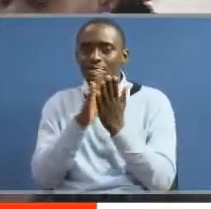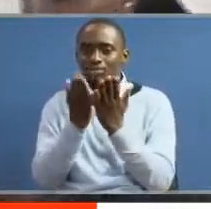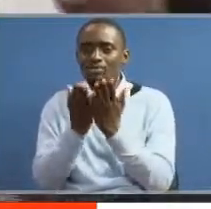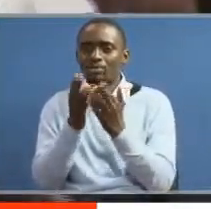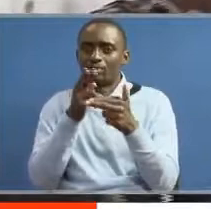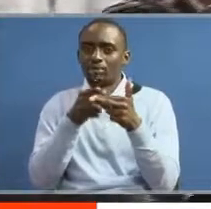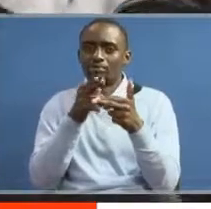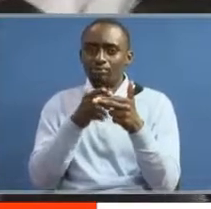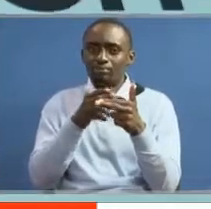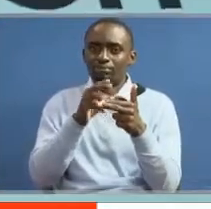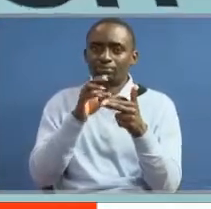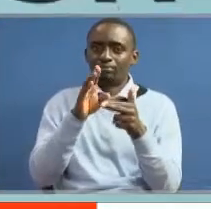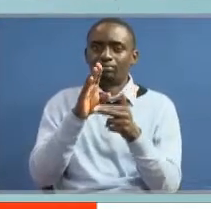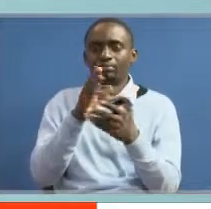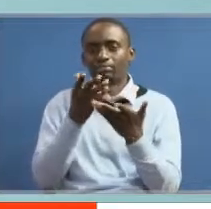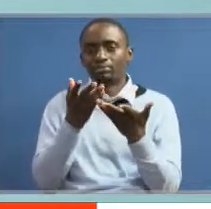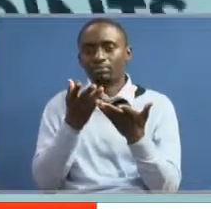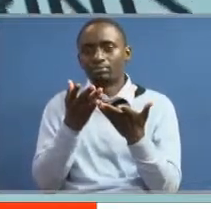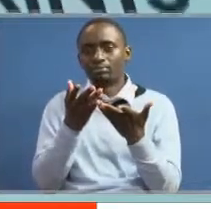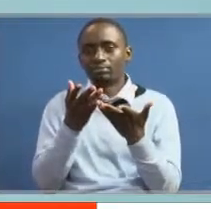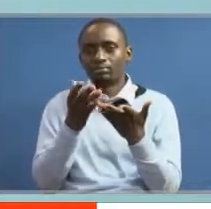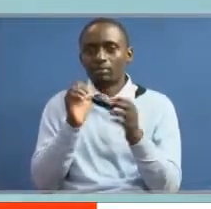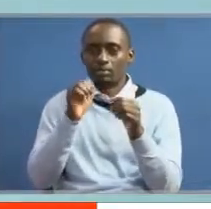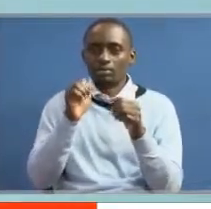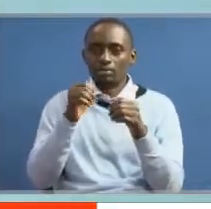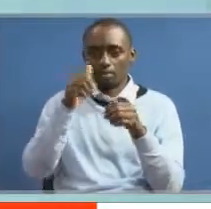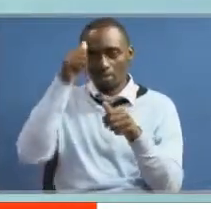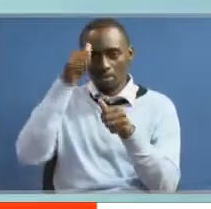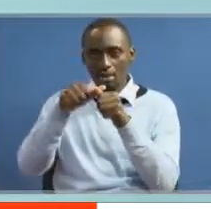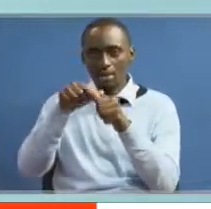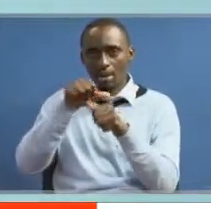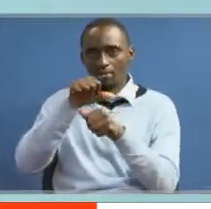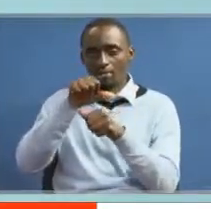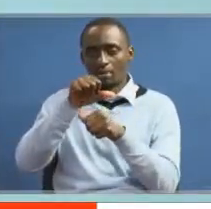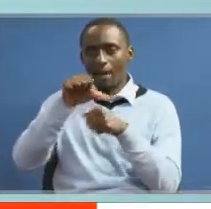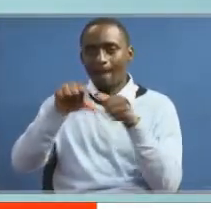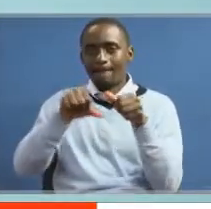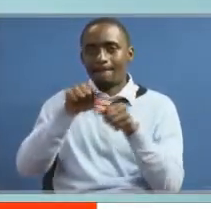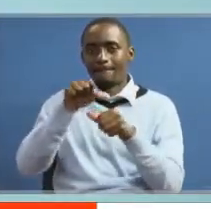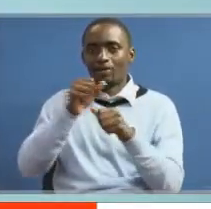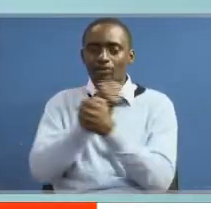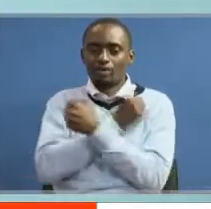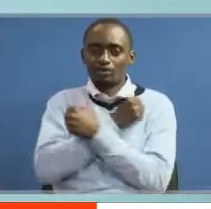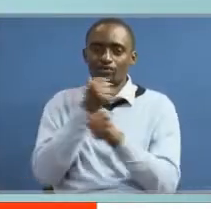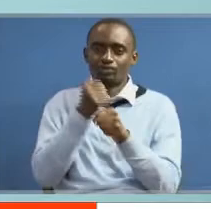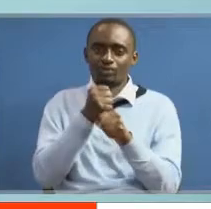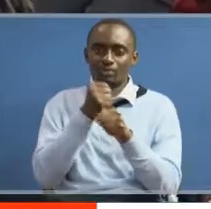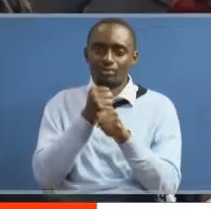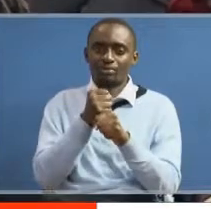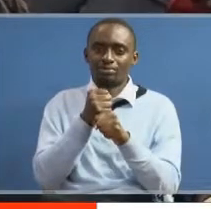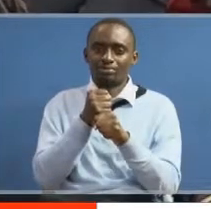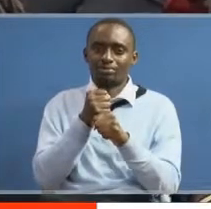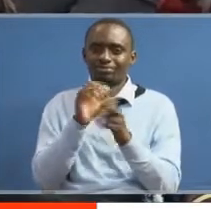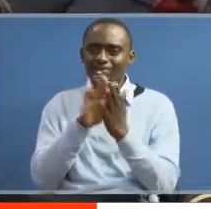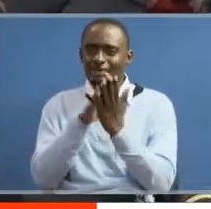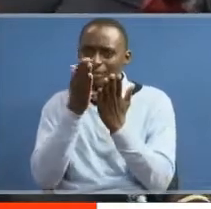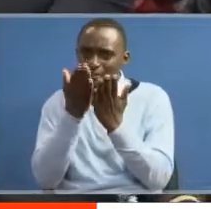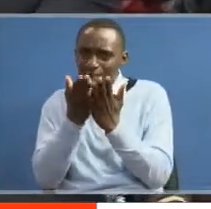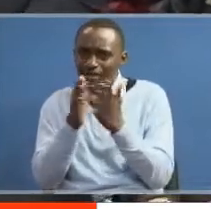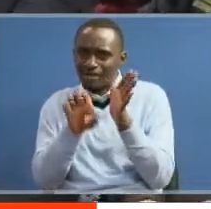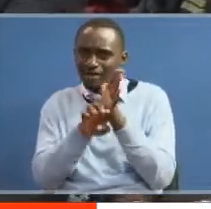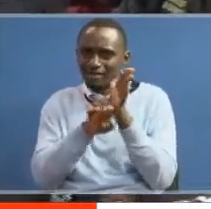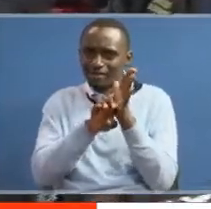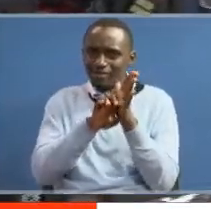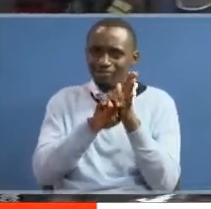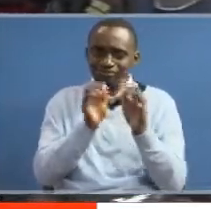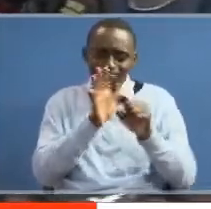the late will be remembered for his charisma towards life and the love for his work. One of the popular books he wrote is Betrayal in the